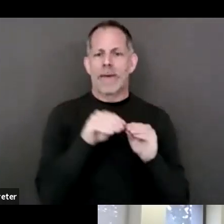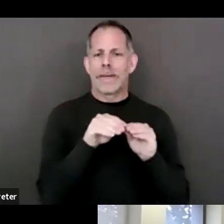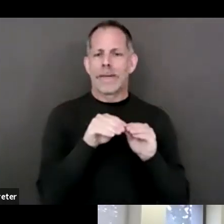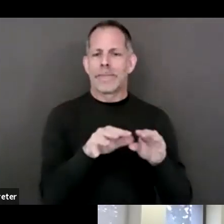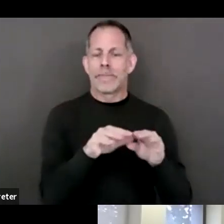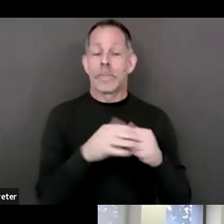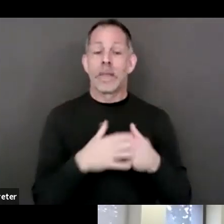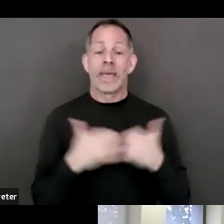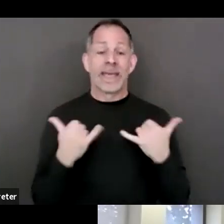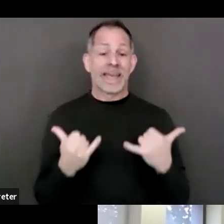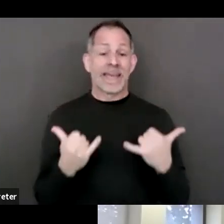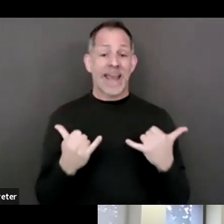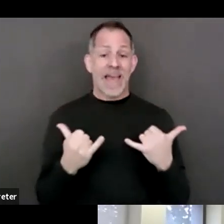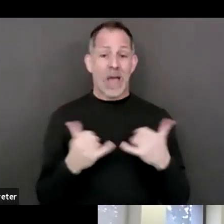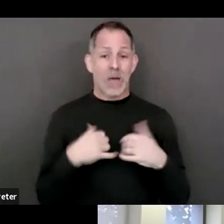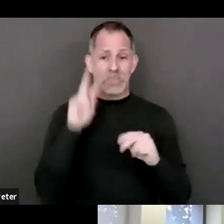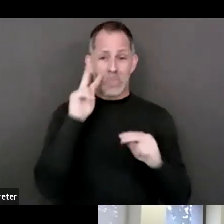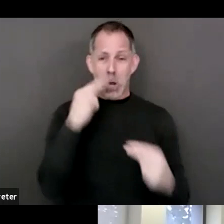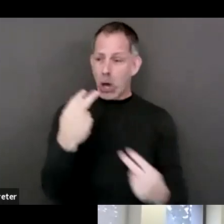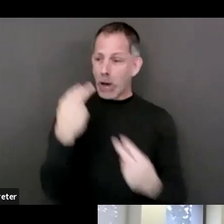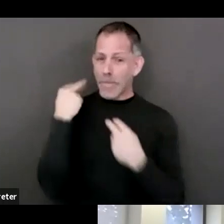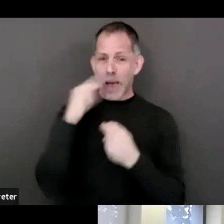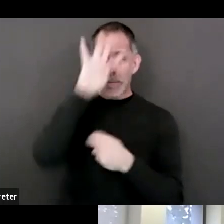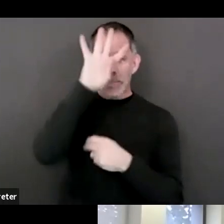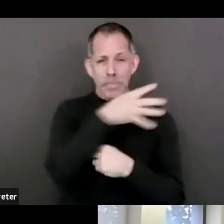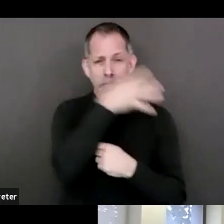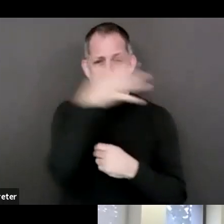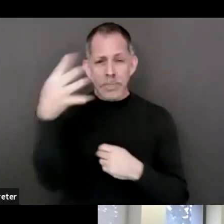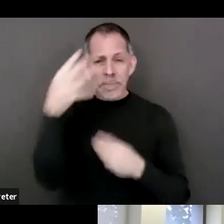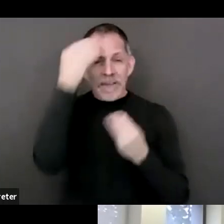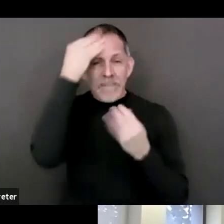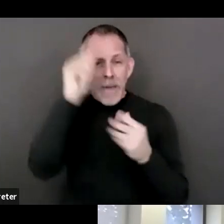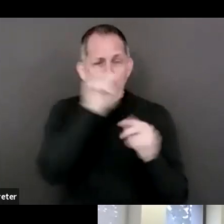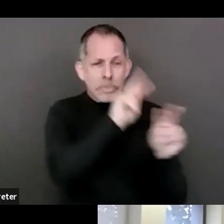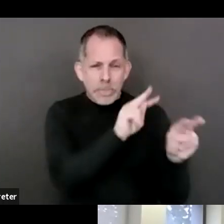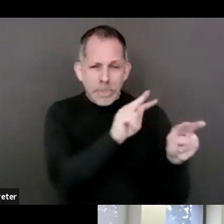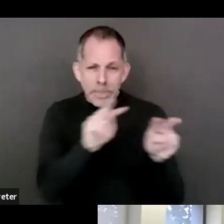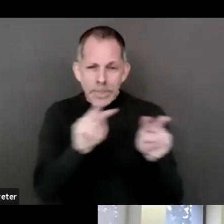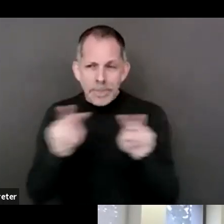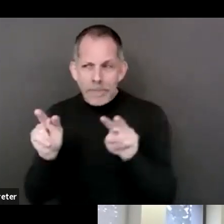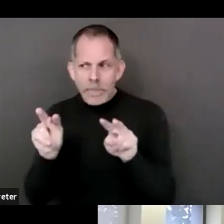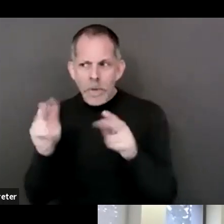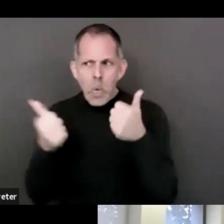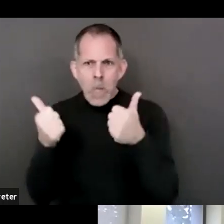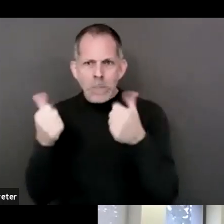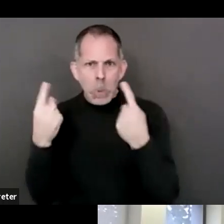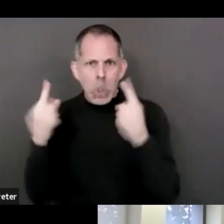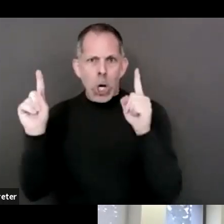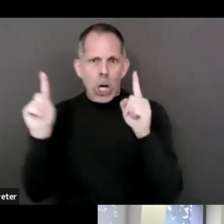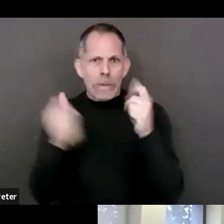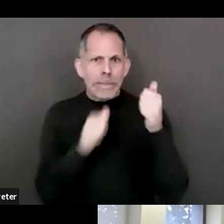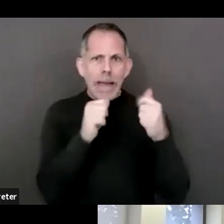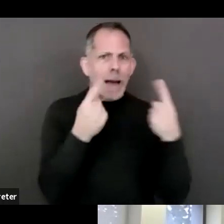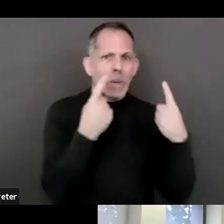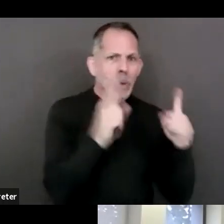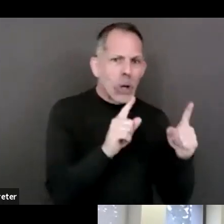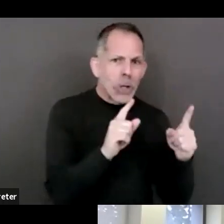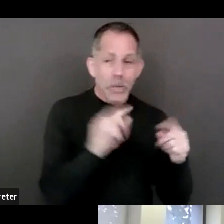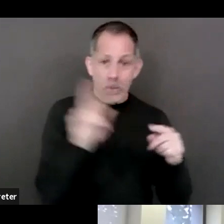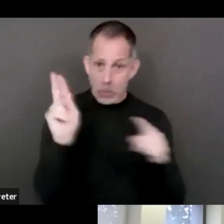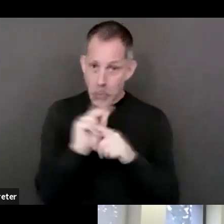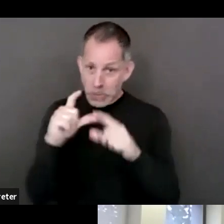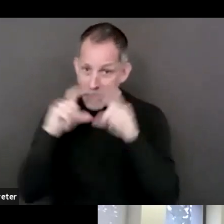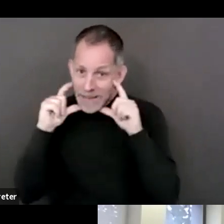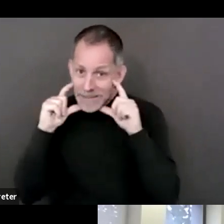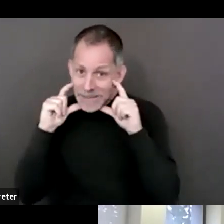what worked in earlier waves, it's face coverings and reducing exposure to public